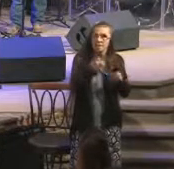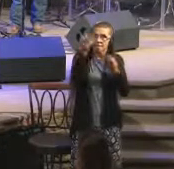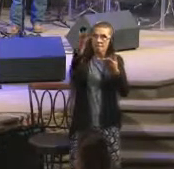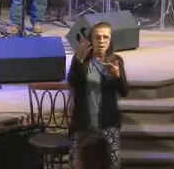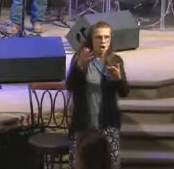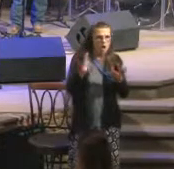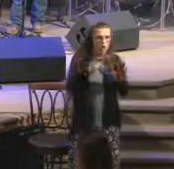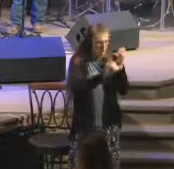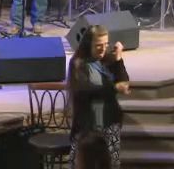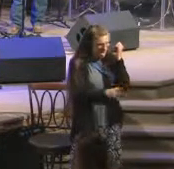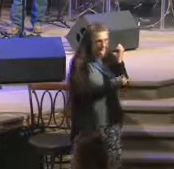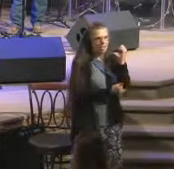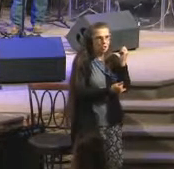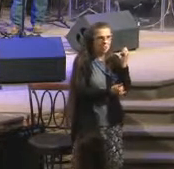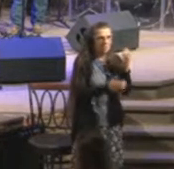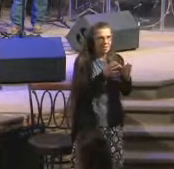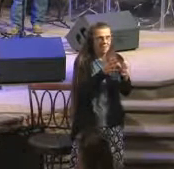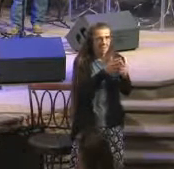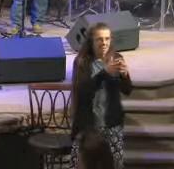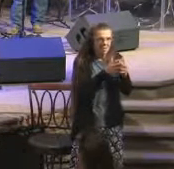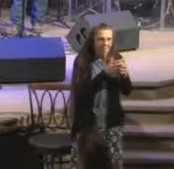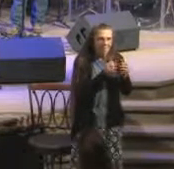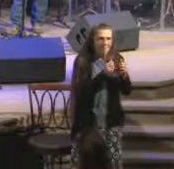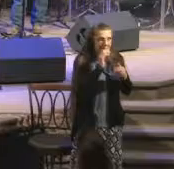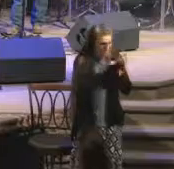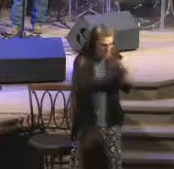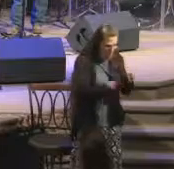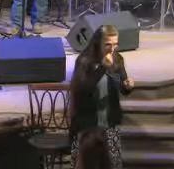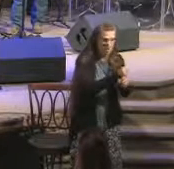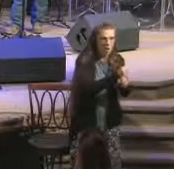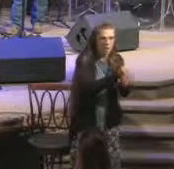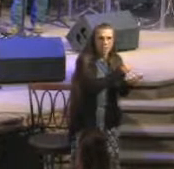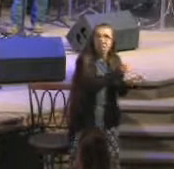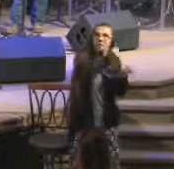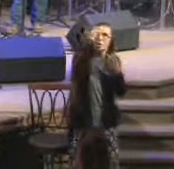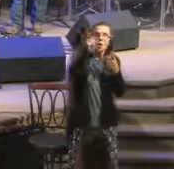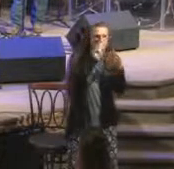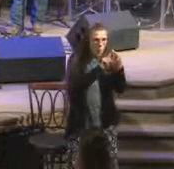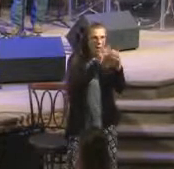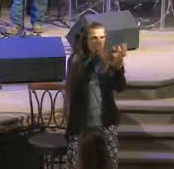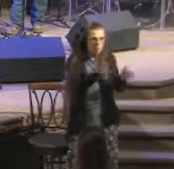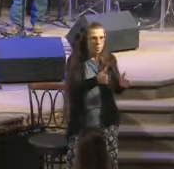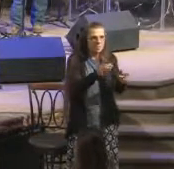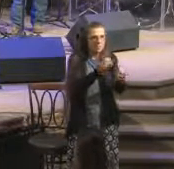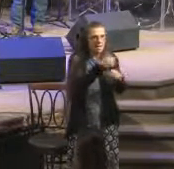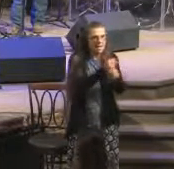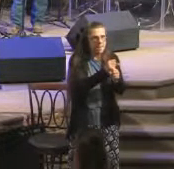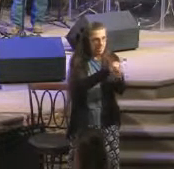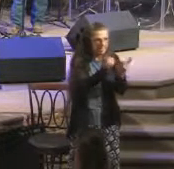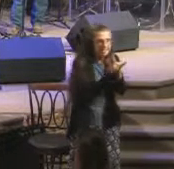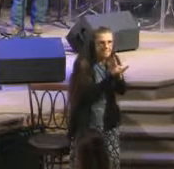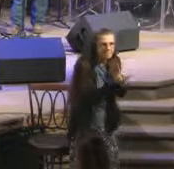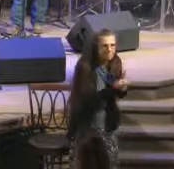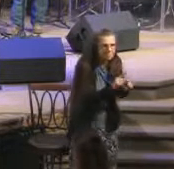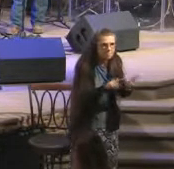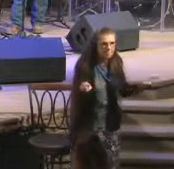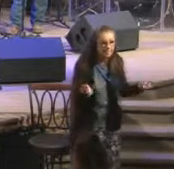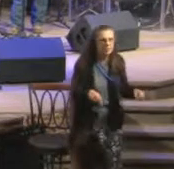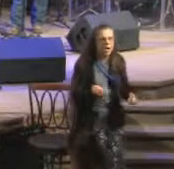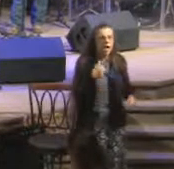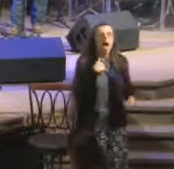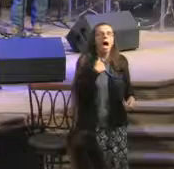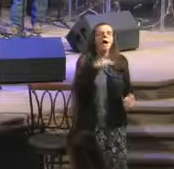your nation to God. Take your world. One person can make a difference if we'll be the one that says, God, I'll stand